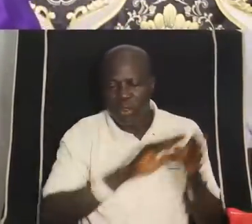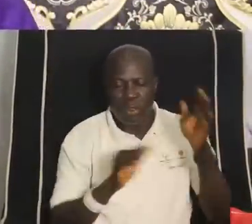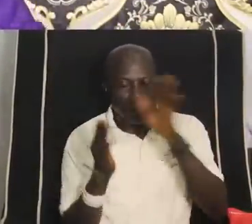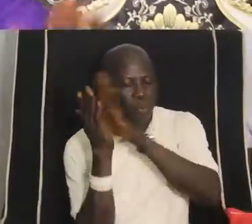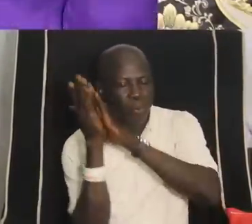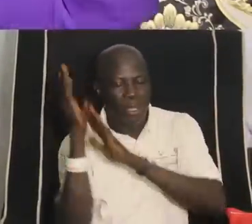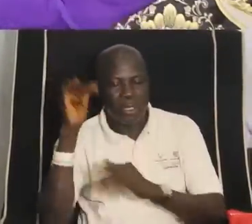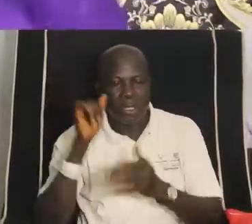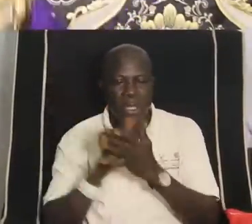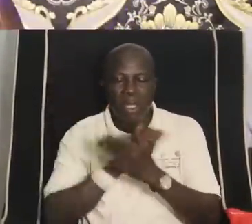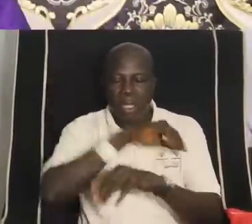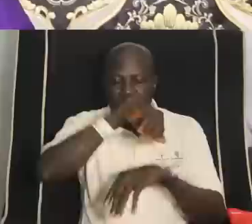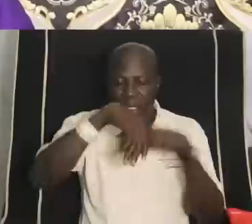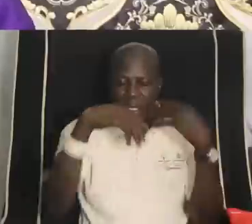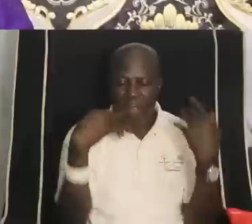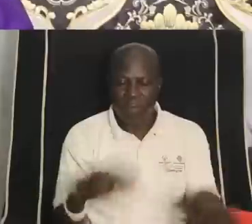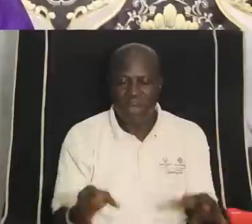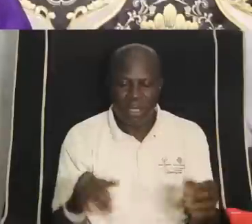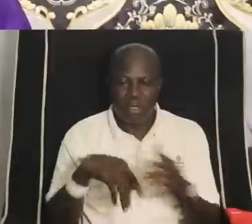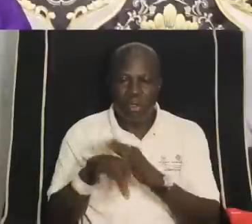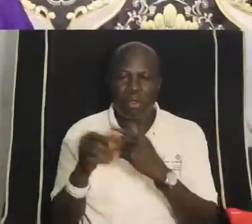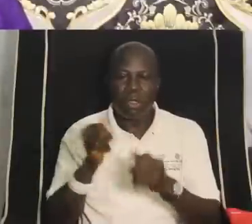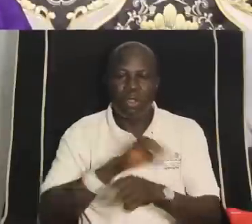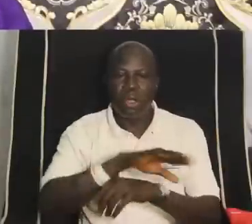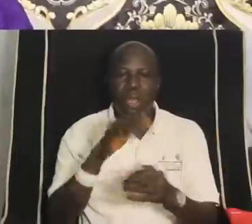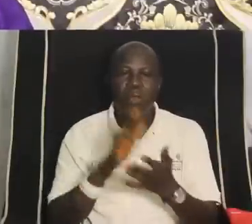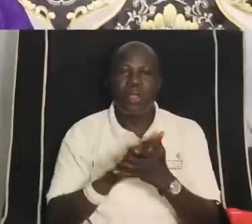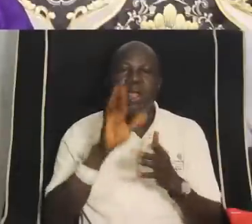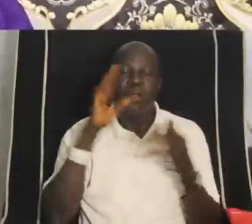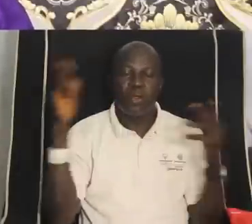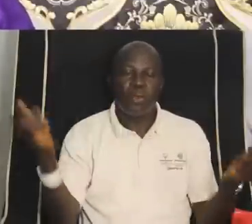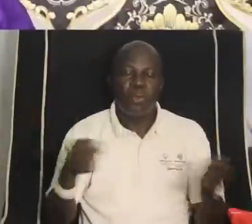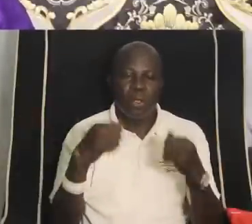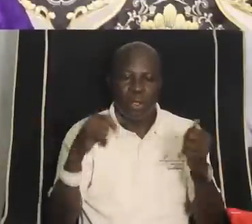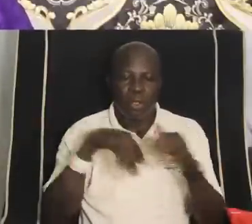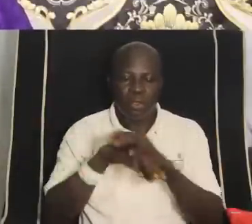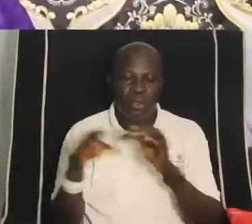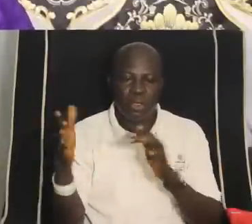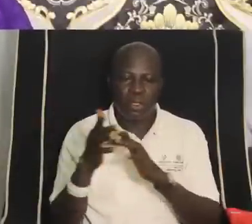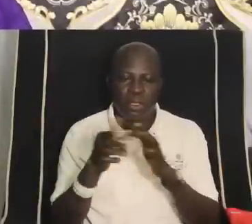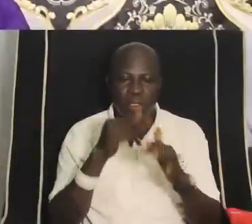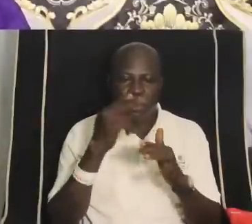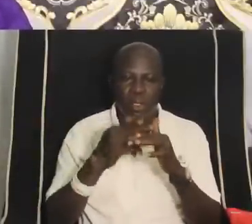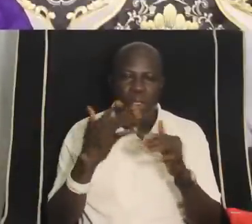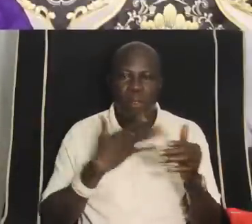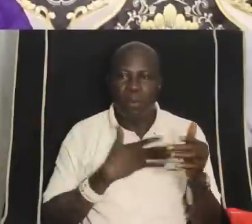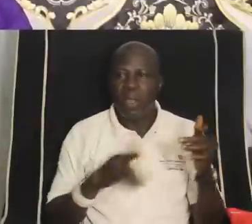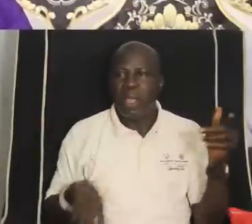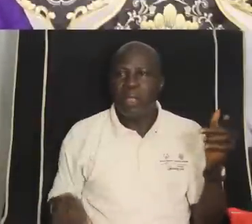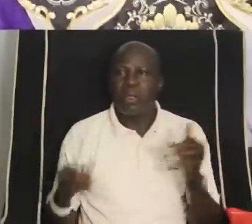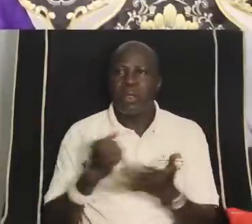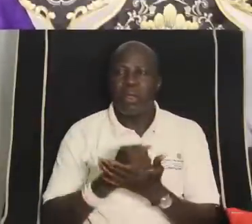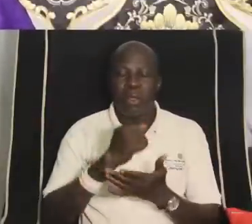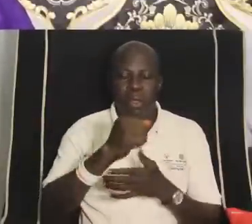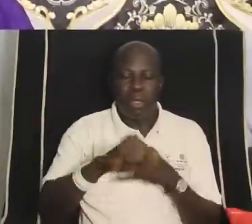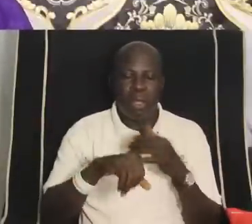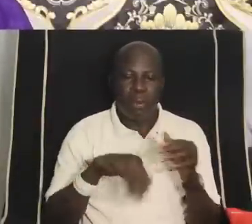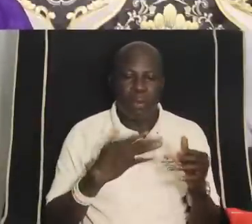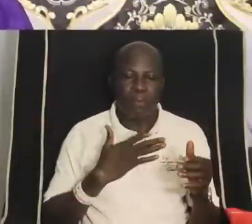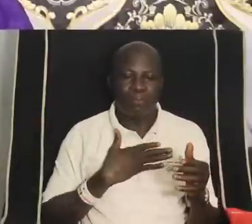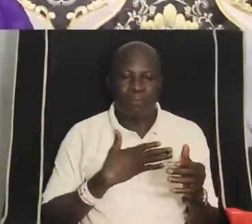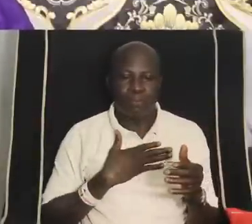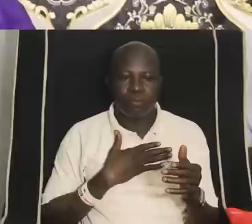ibusun. O se ninu aye e. Wa de da sego. And you become Jesus. Oluwa wa.